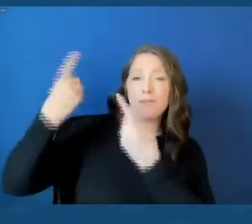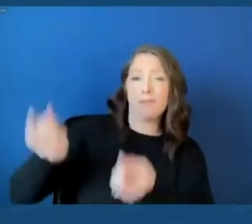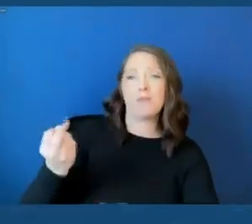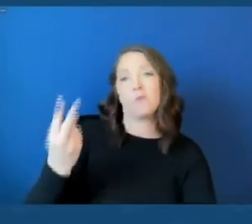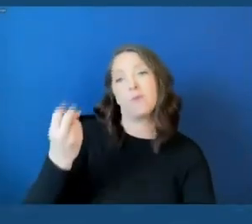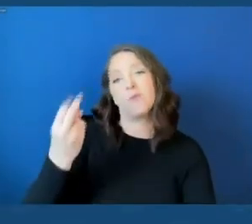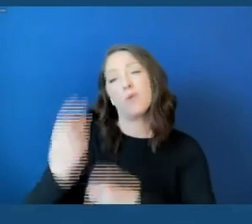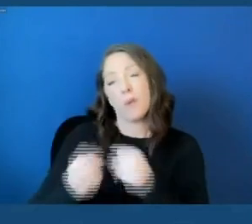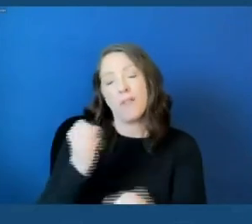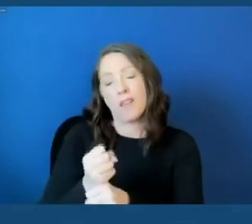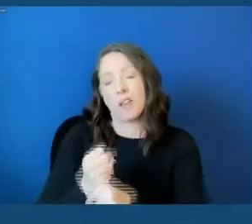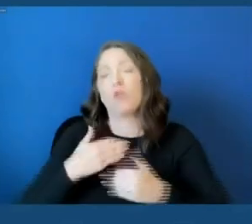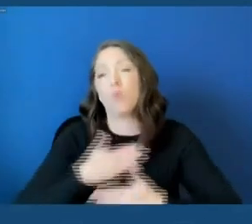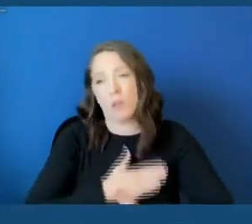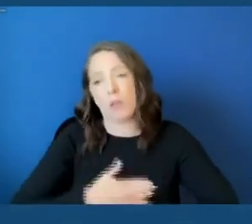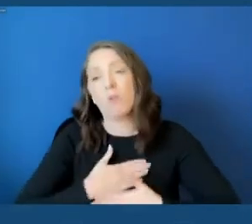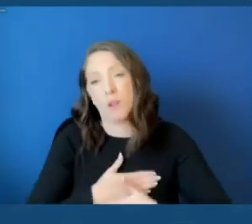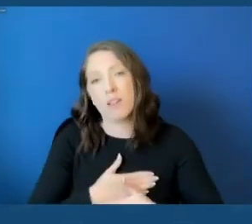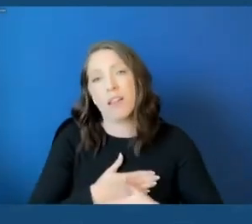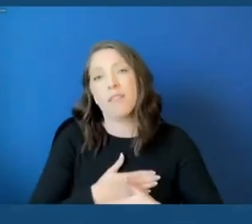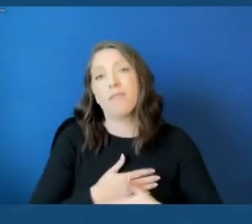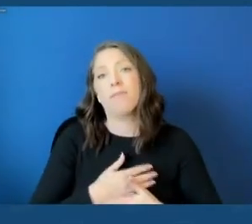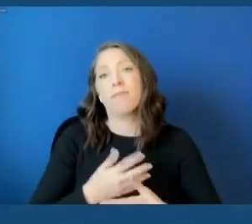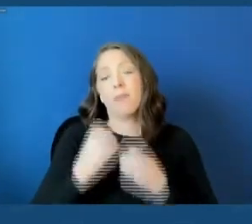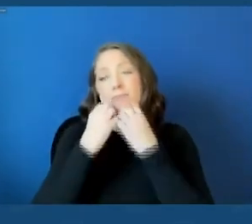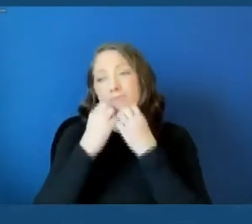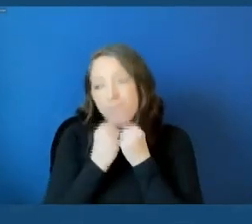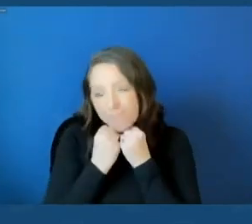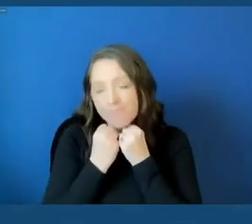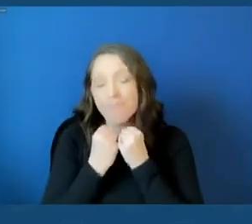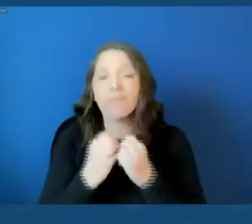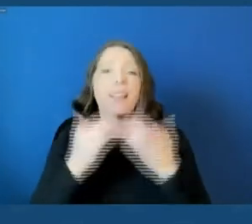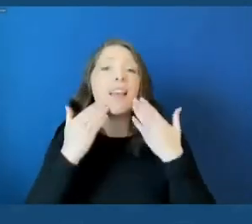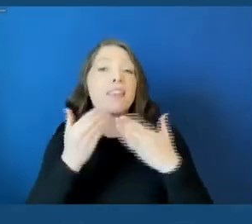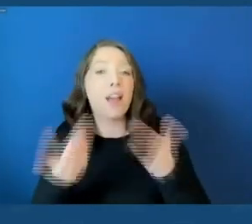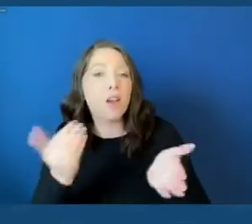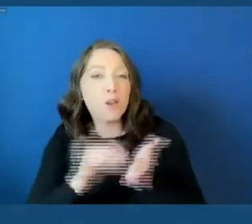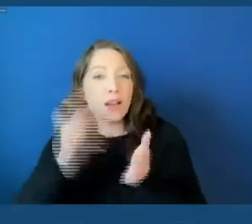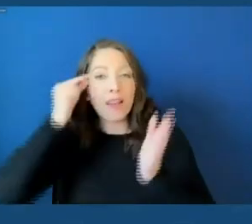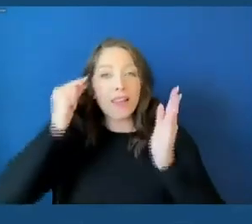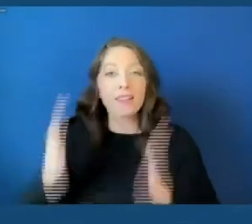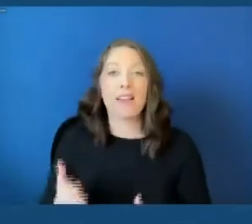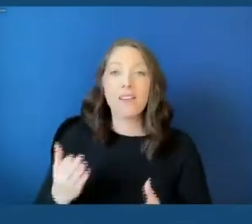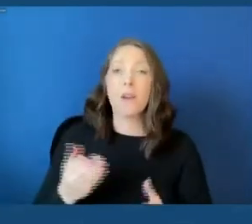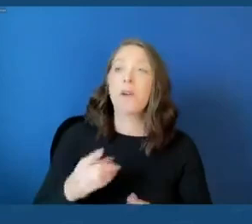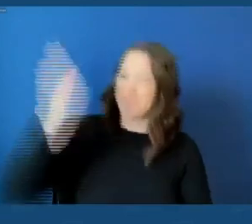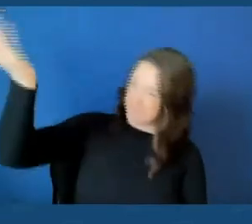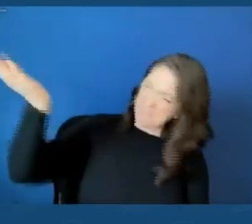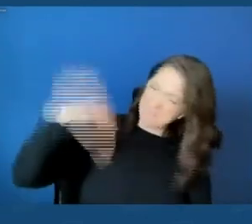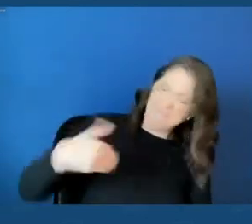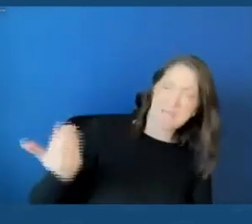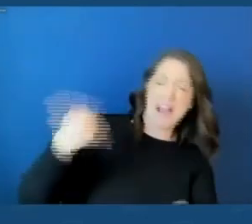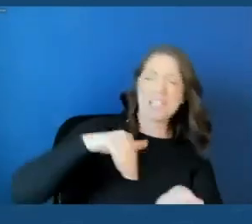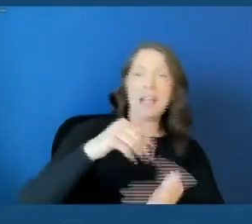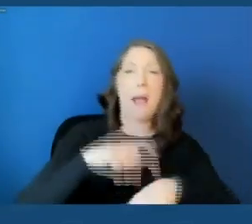do appreciate it, and it has lots of meaning and legacy. Thank you again, Governor Hochul. Come anytime. Thank you.